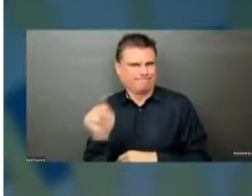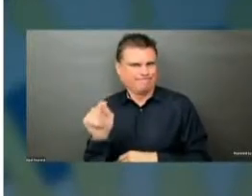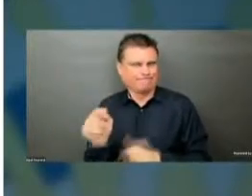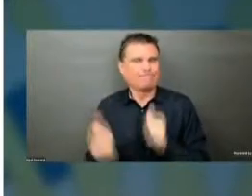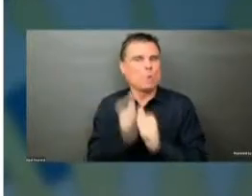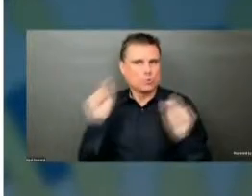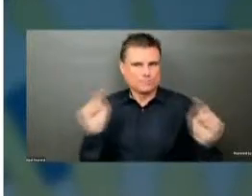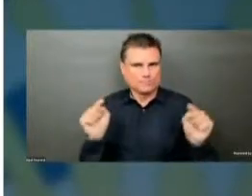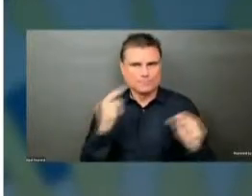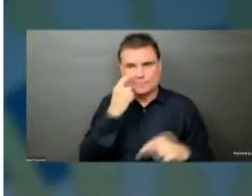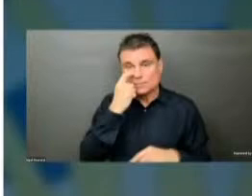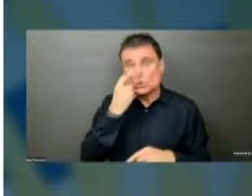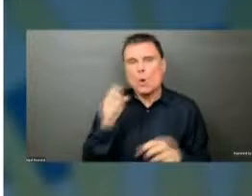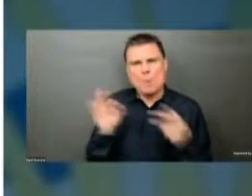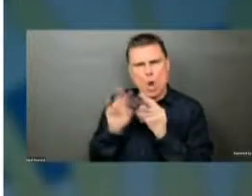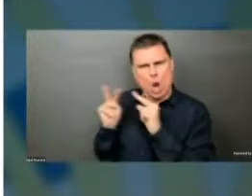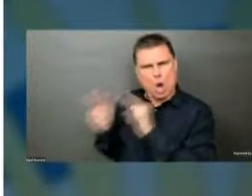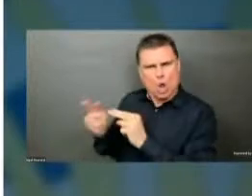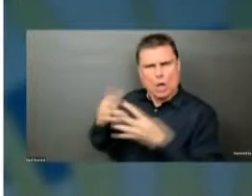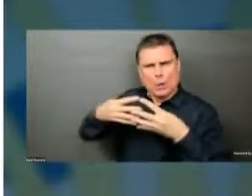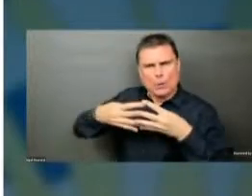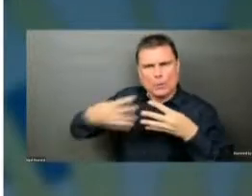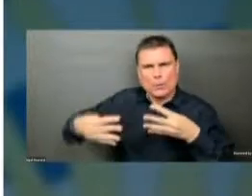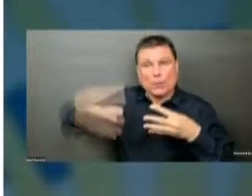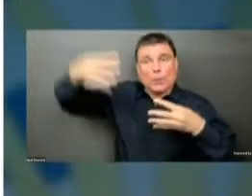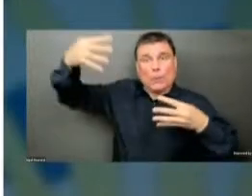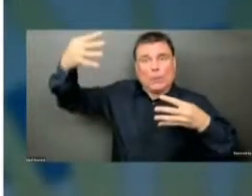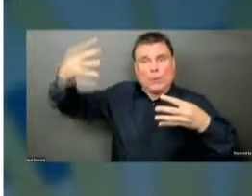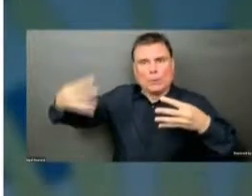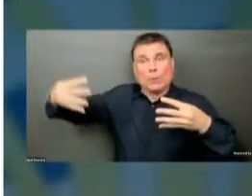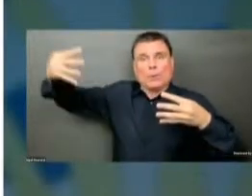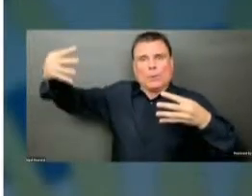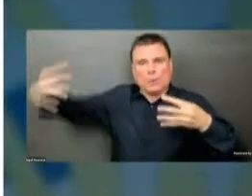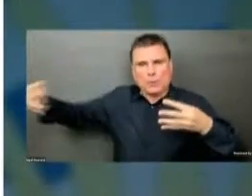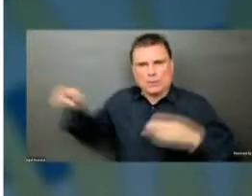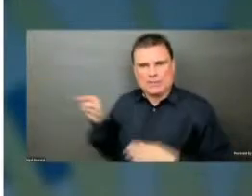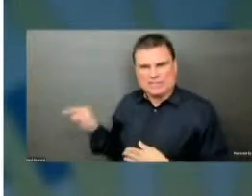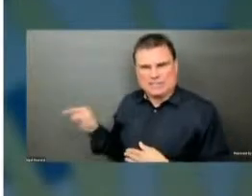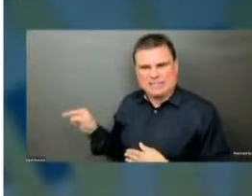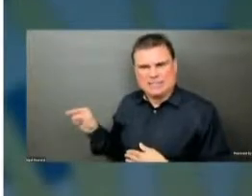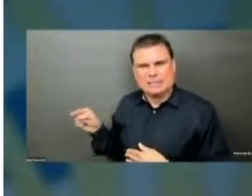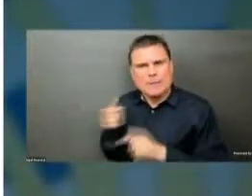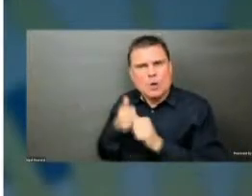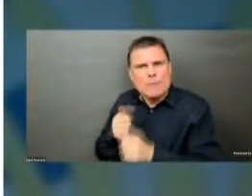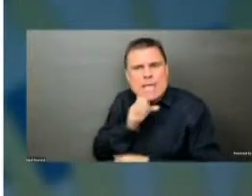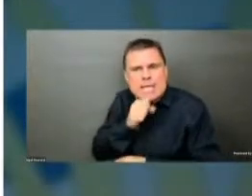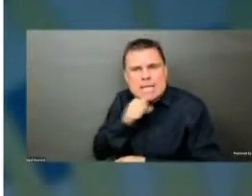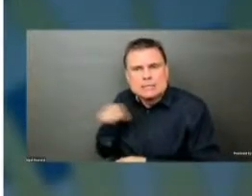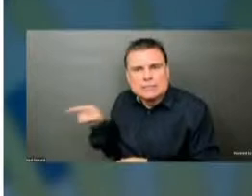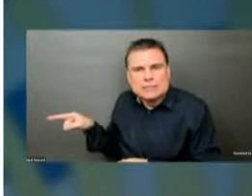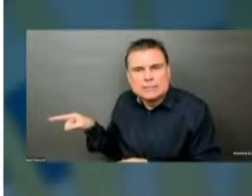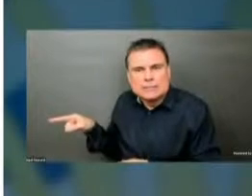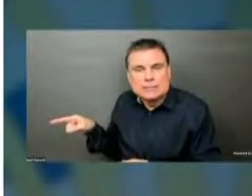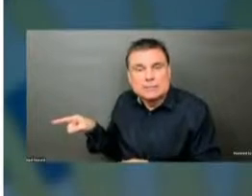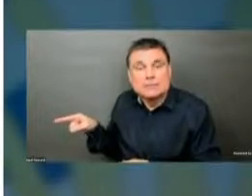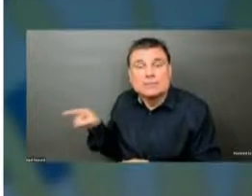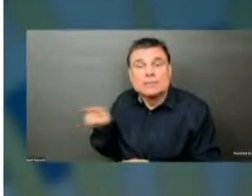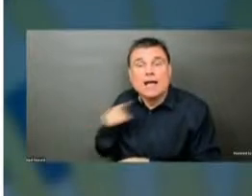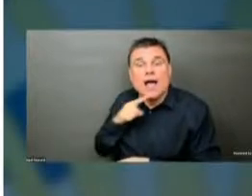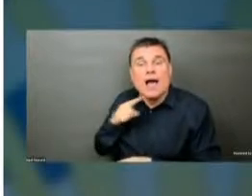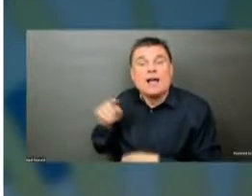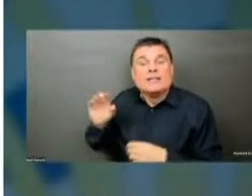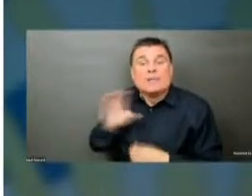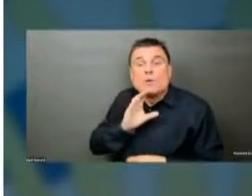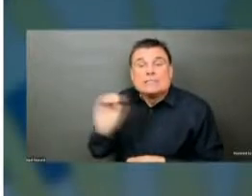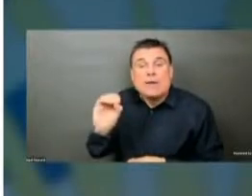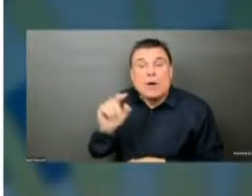again, low rates of transmission in the 10 to 19 and the 0 to 9 year age groups, and those have come down. There